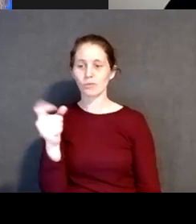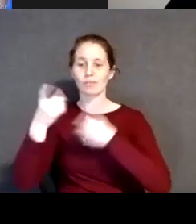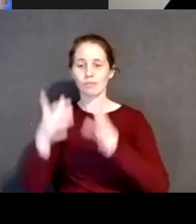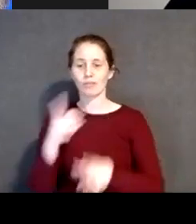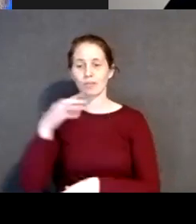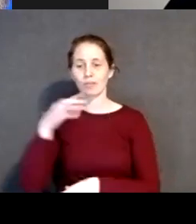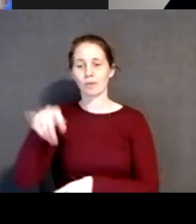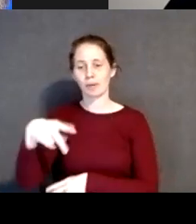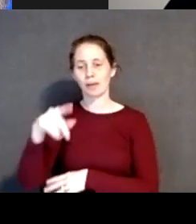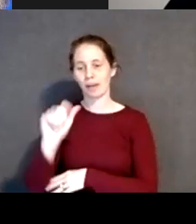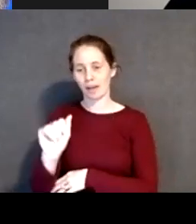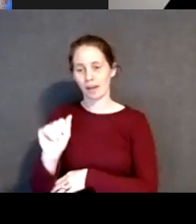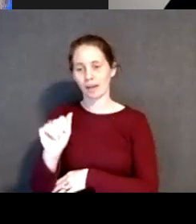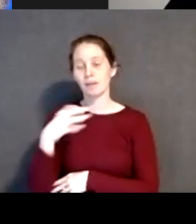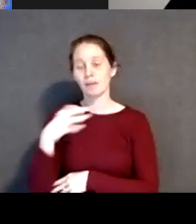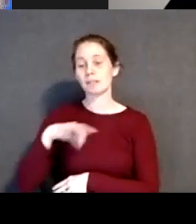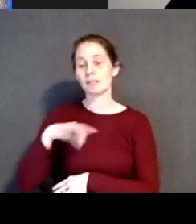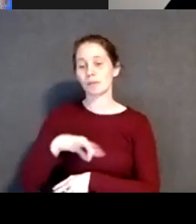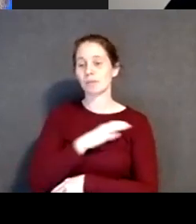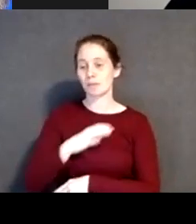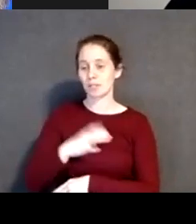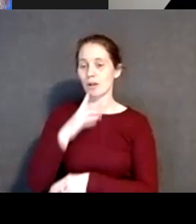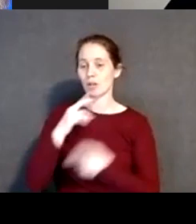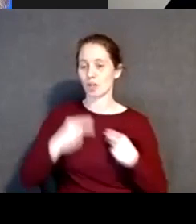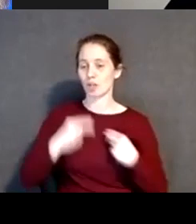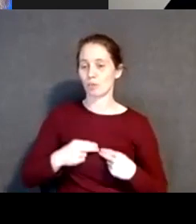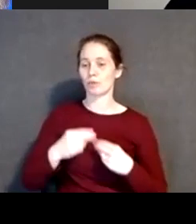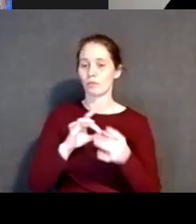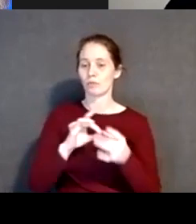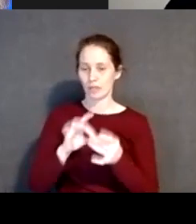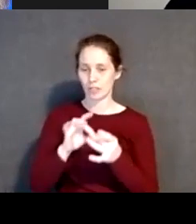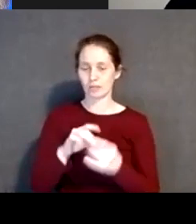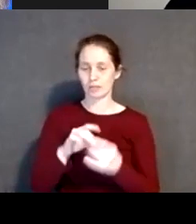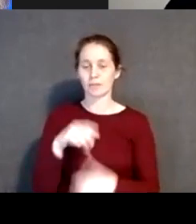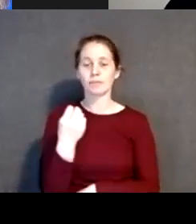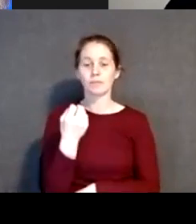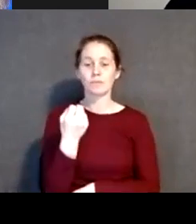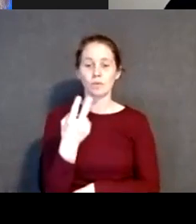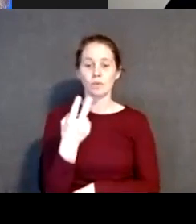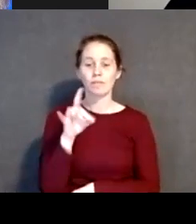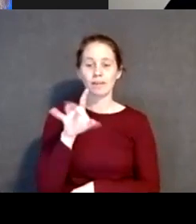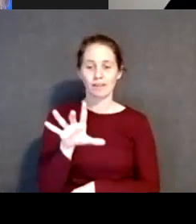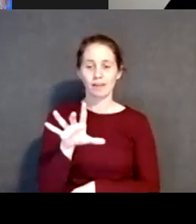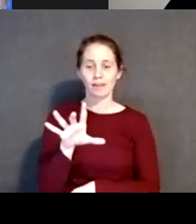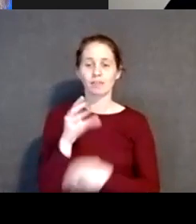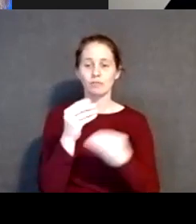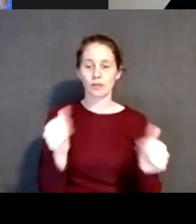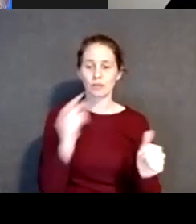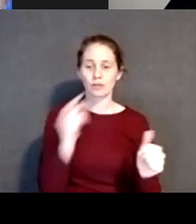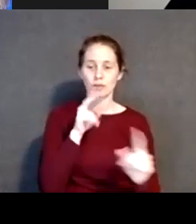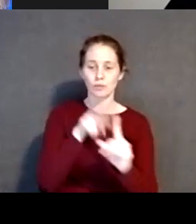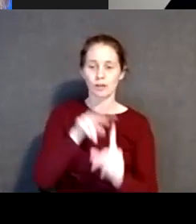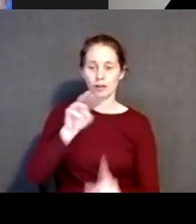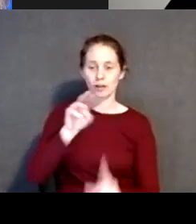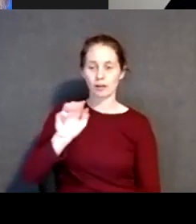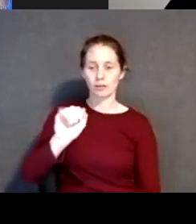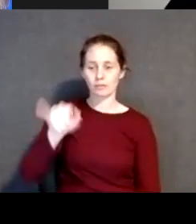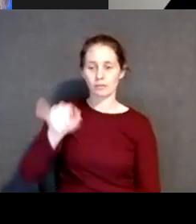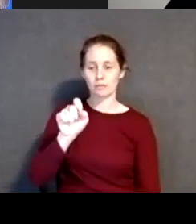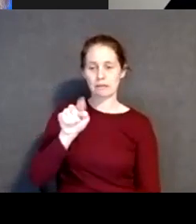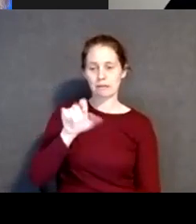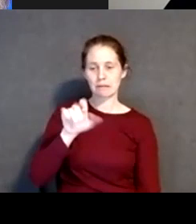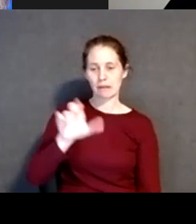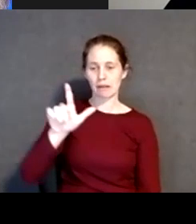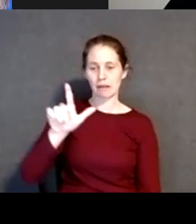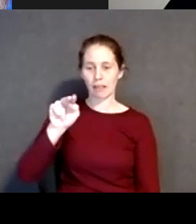Human Relations. Bill Number 1285, resolution appointing Majestic Lane as a member of the Commission on